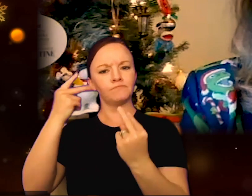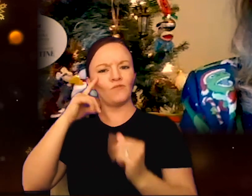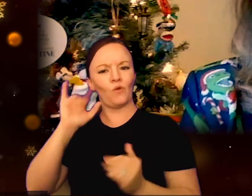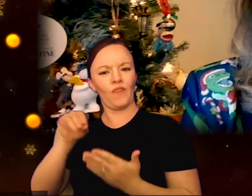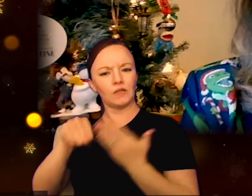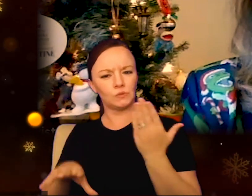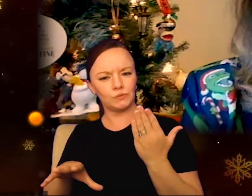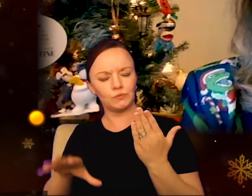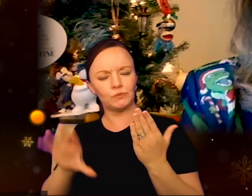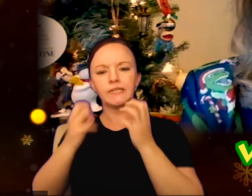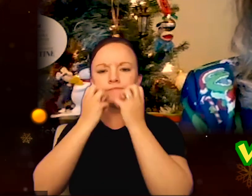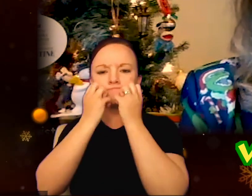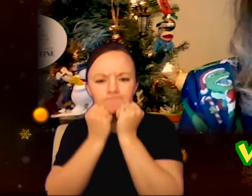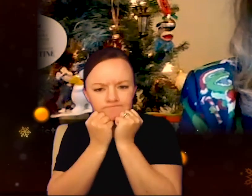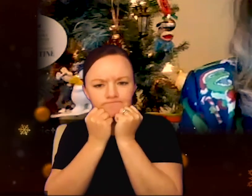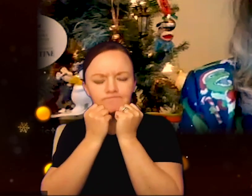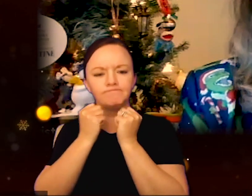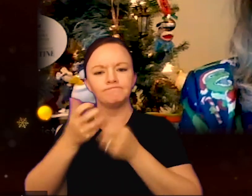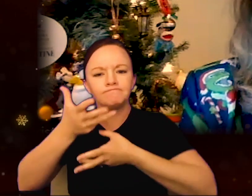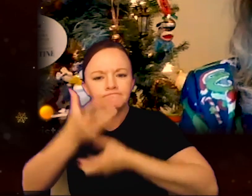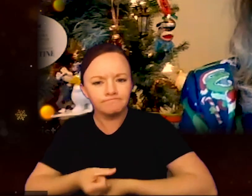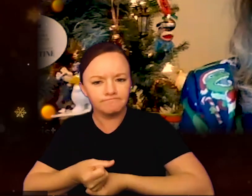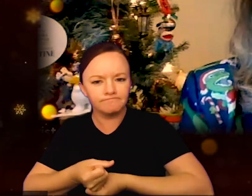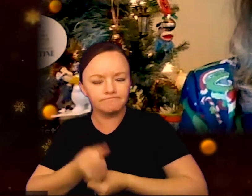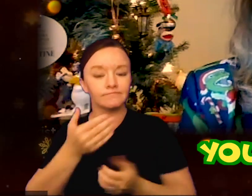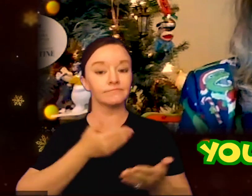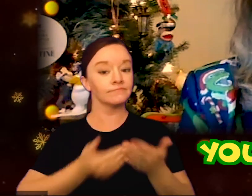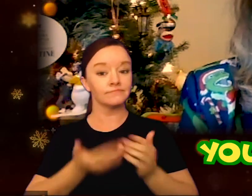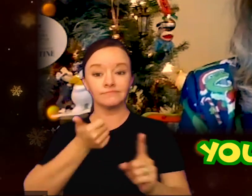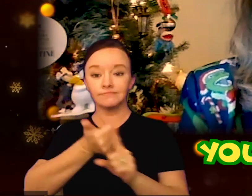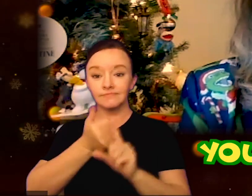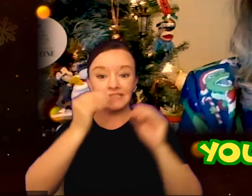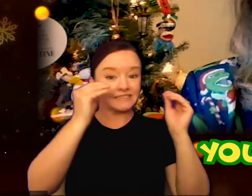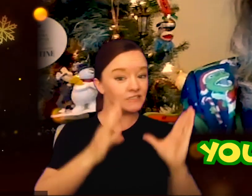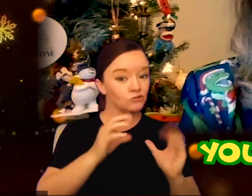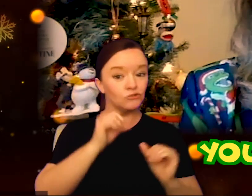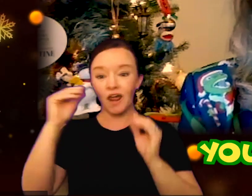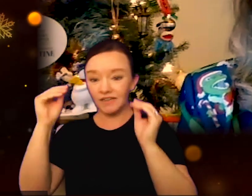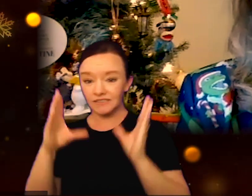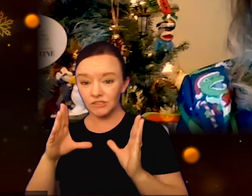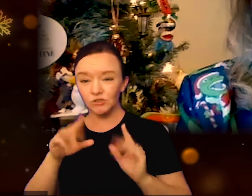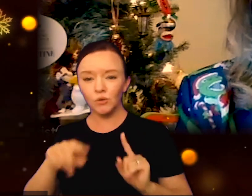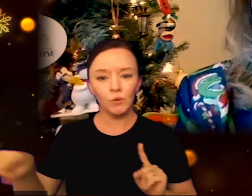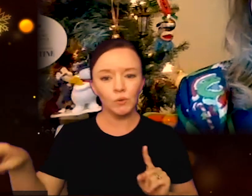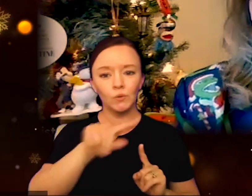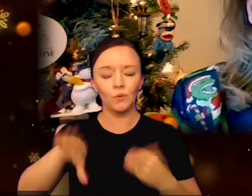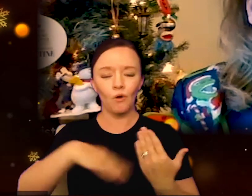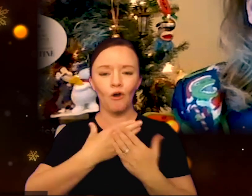adult in their life. Whether you're a teacher or not, you make a difference.